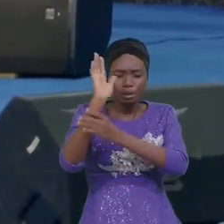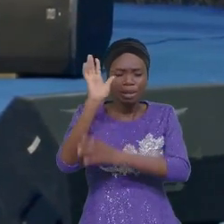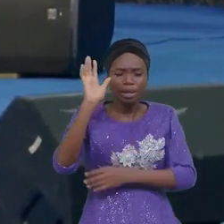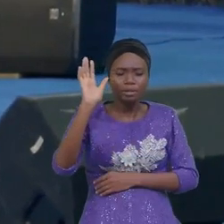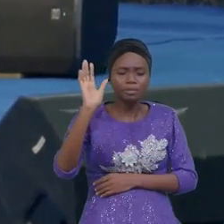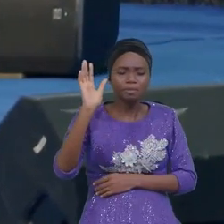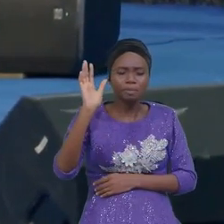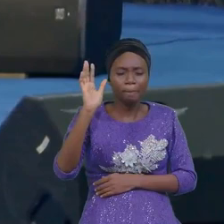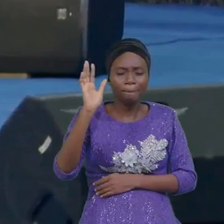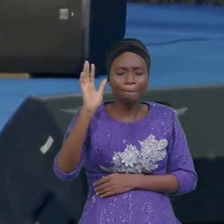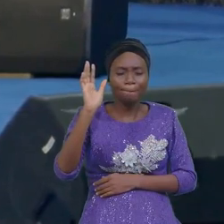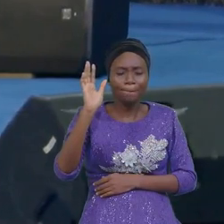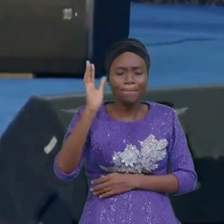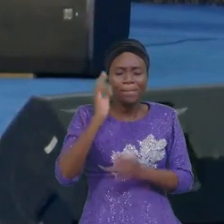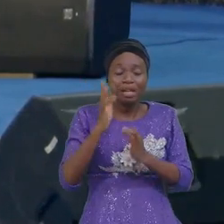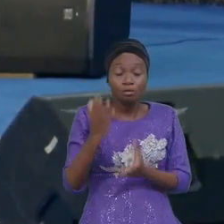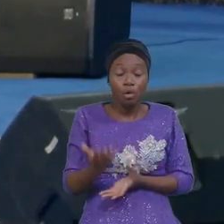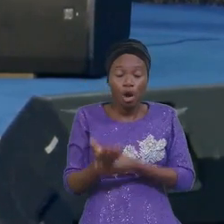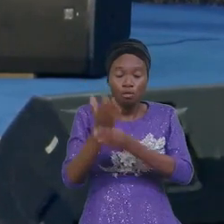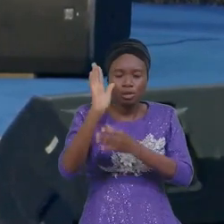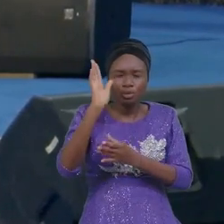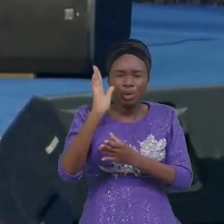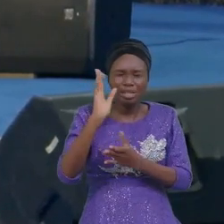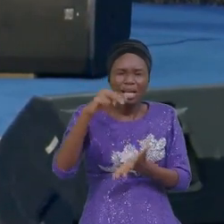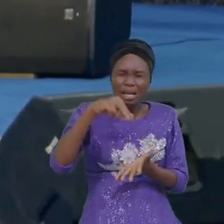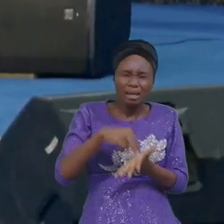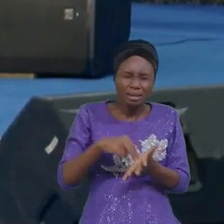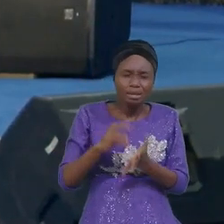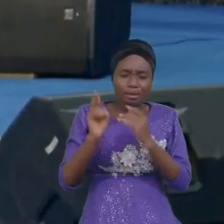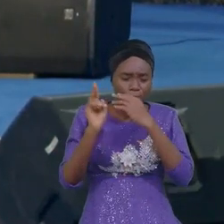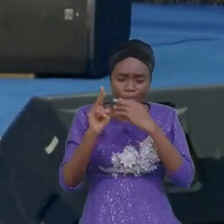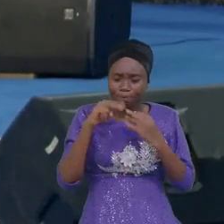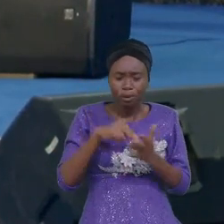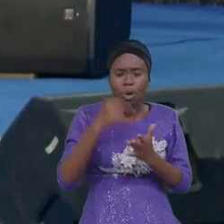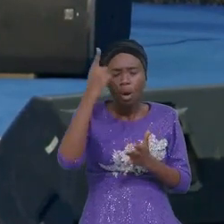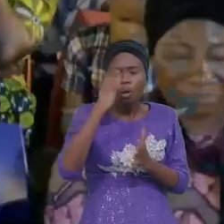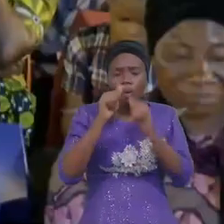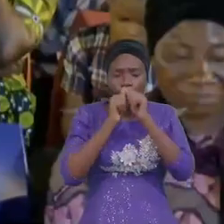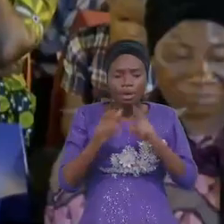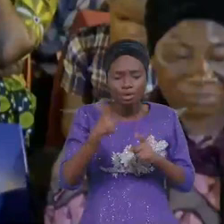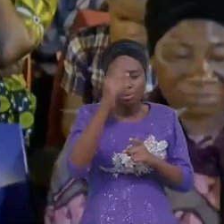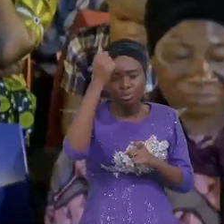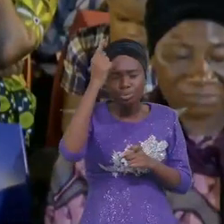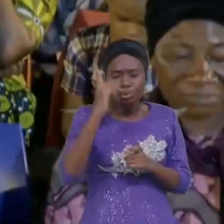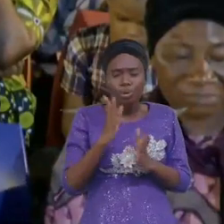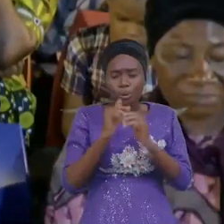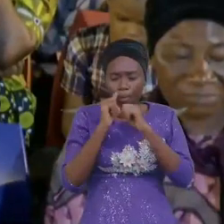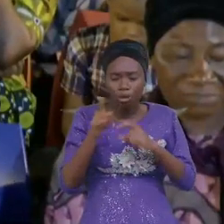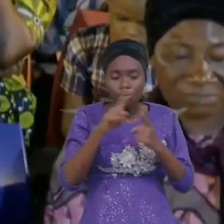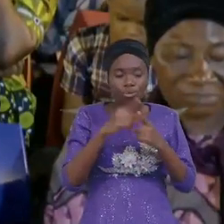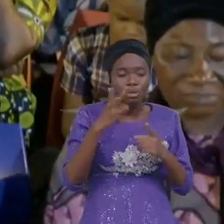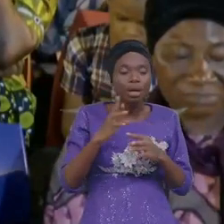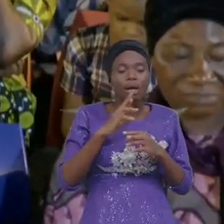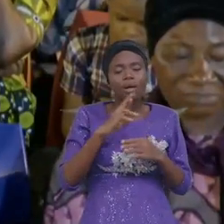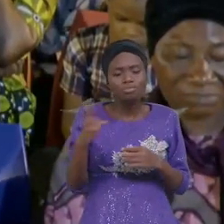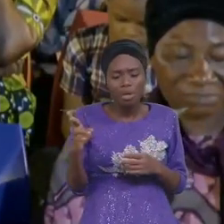hand, please stand up. Please, God bless you. God bless you. God bless you. God bless you to the right,